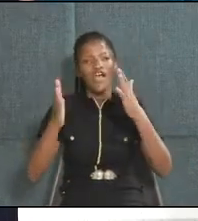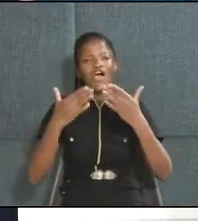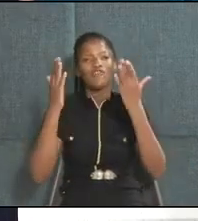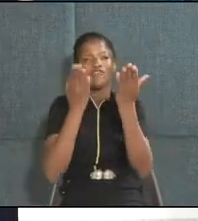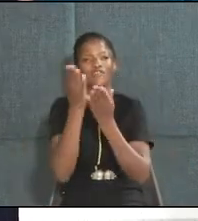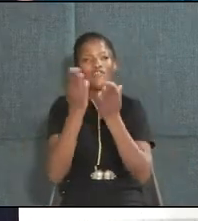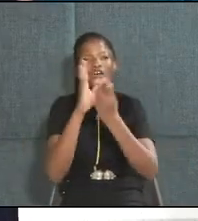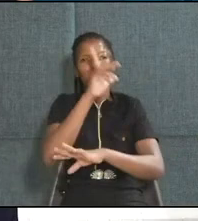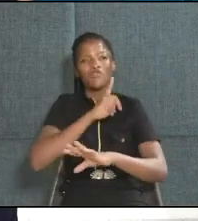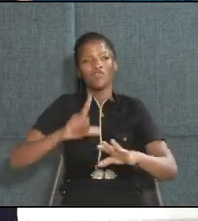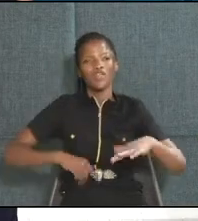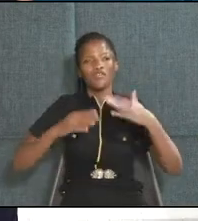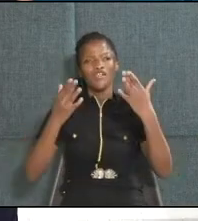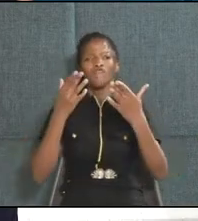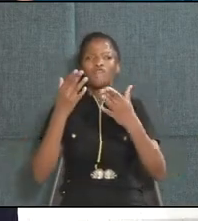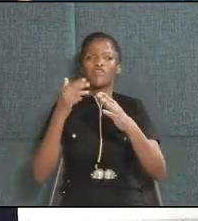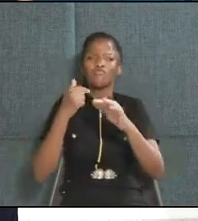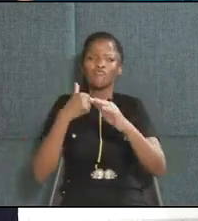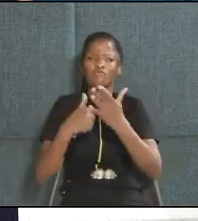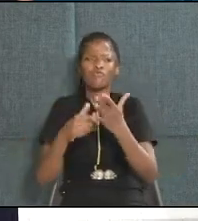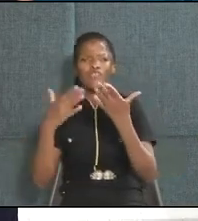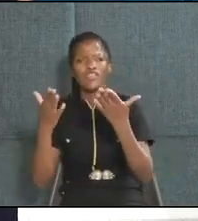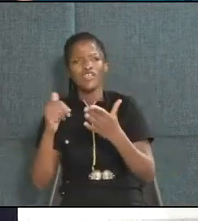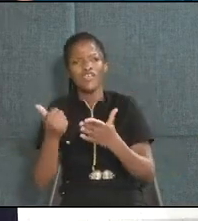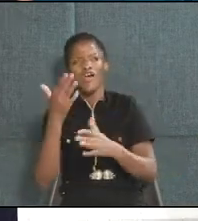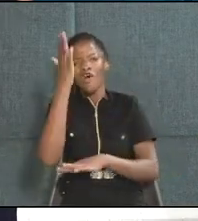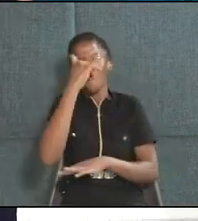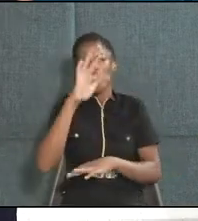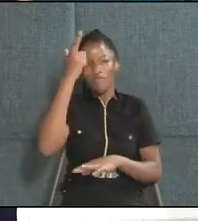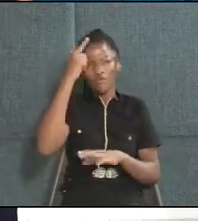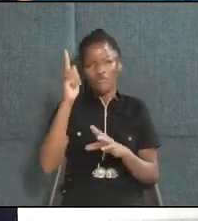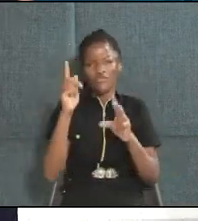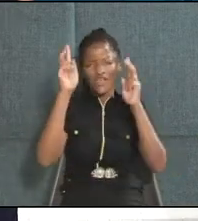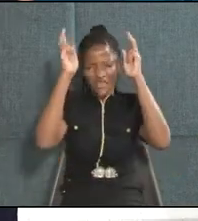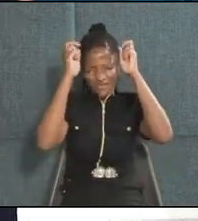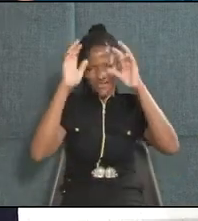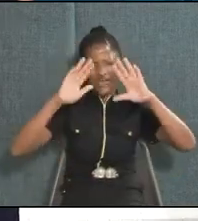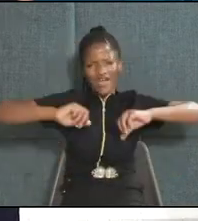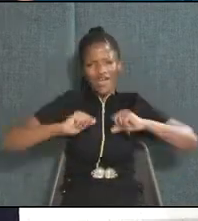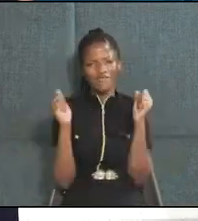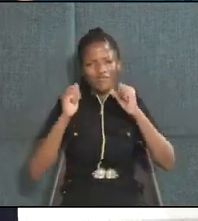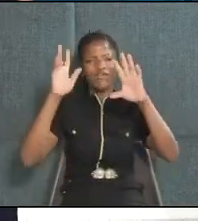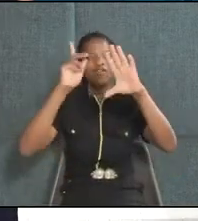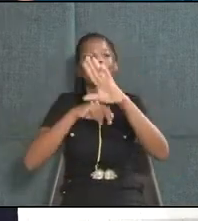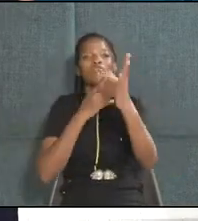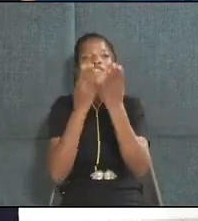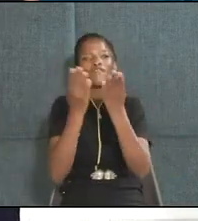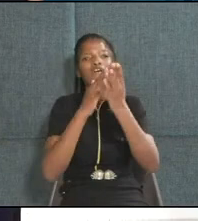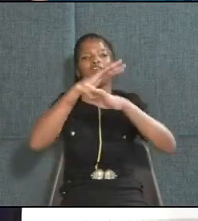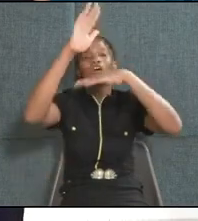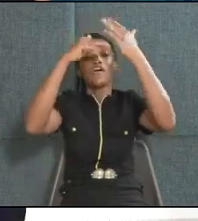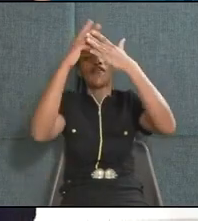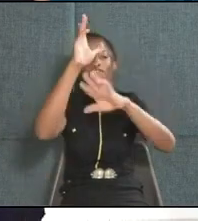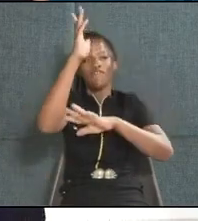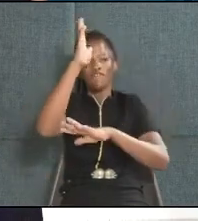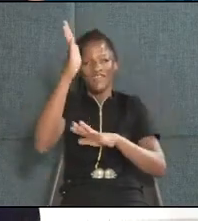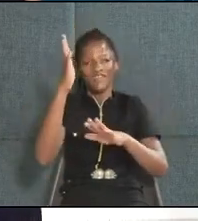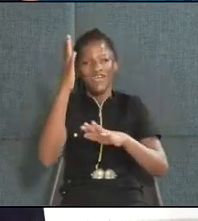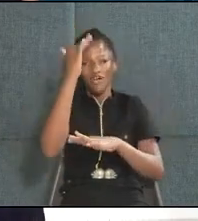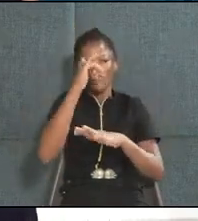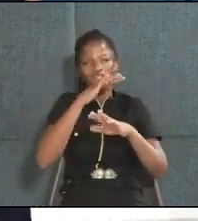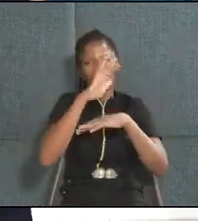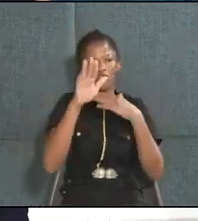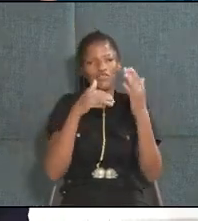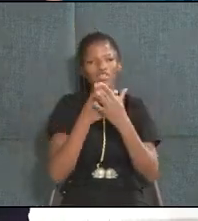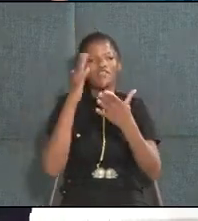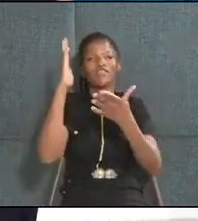land into trouble here and there. Because, of course, Satan is never happy when we serve our Heavenly Father. Yup, but hold that